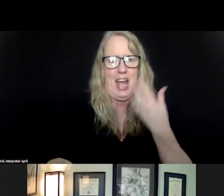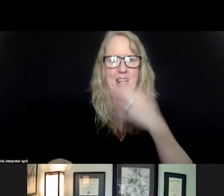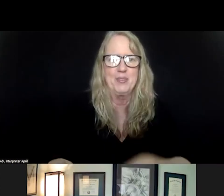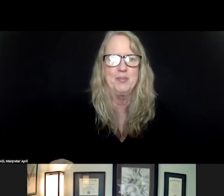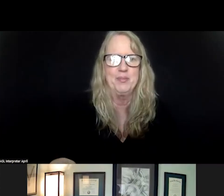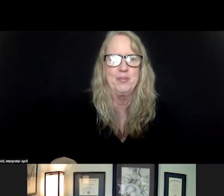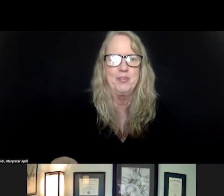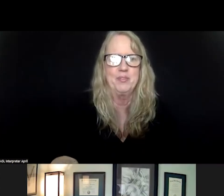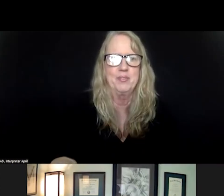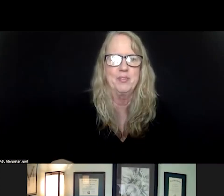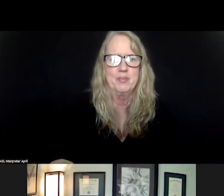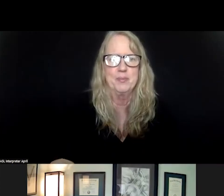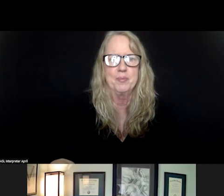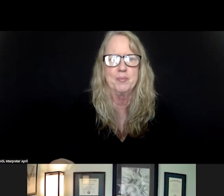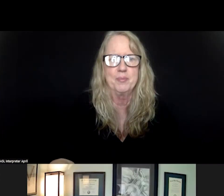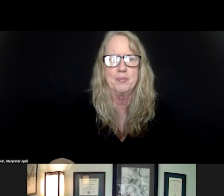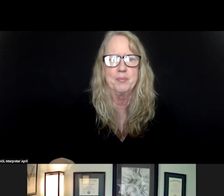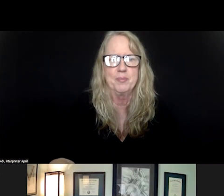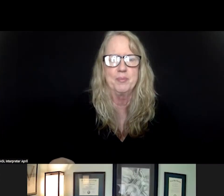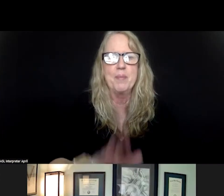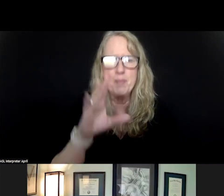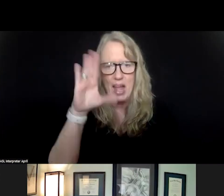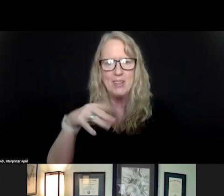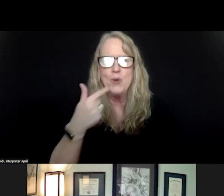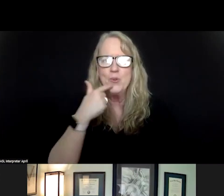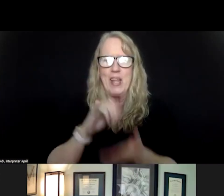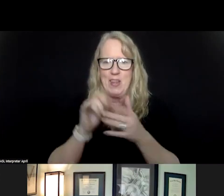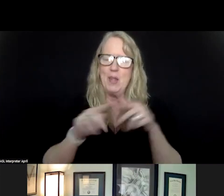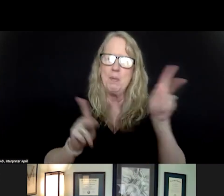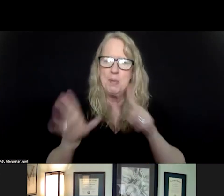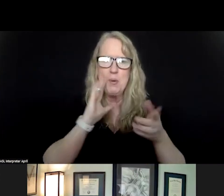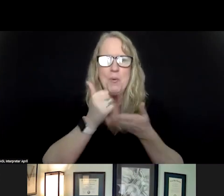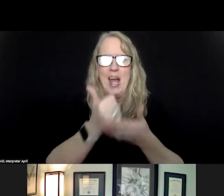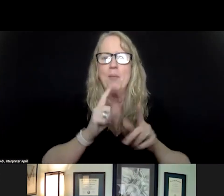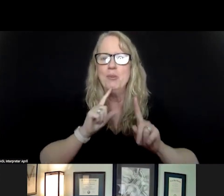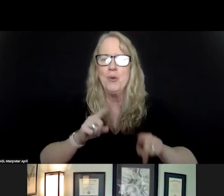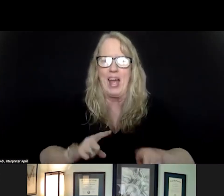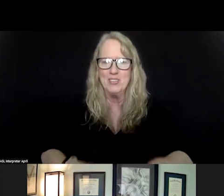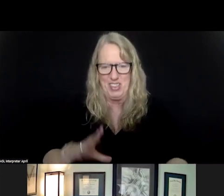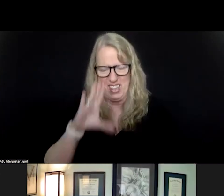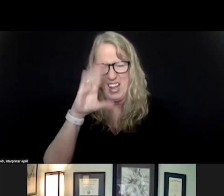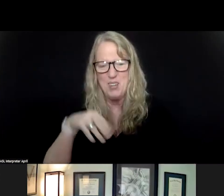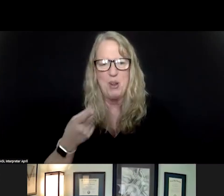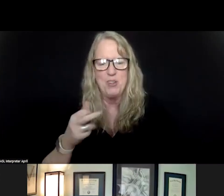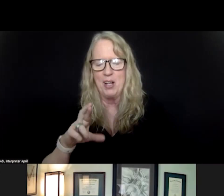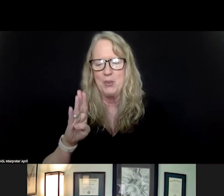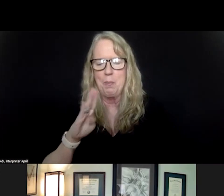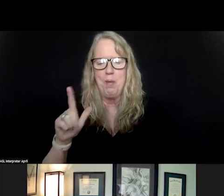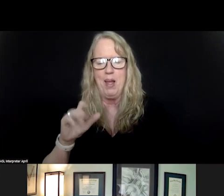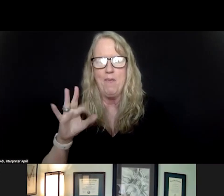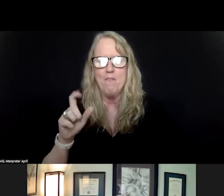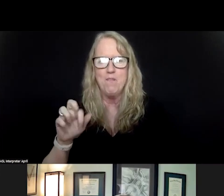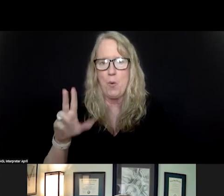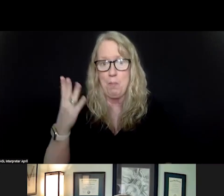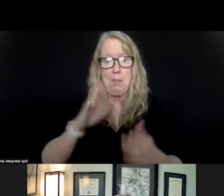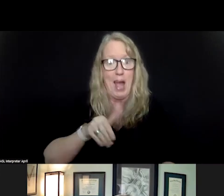you said earlier that the people would be helping me with answering here. I'm sure Dr. Balfour would maybe upset